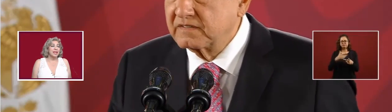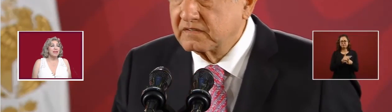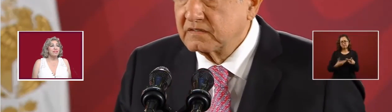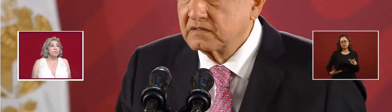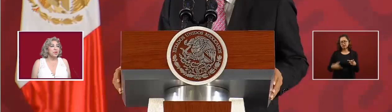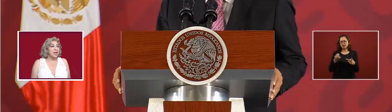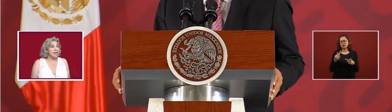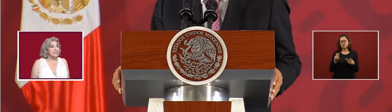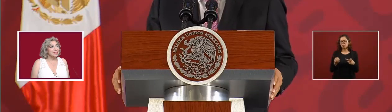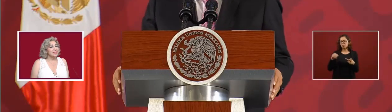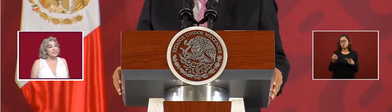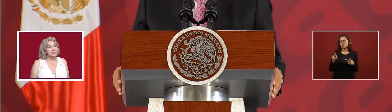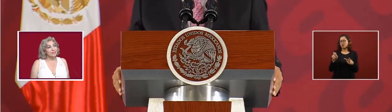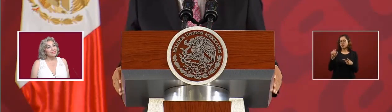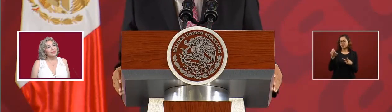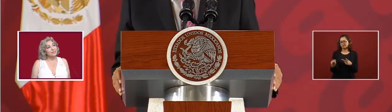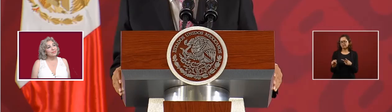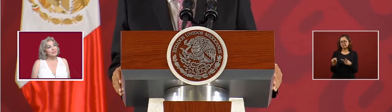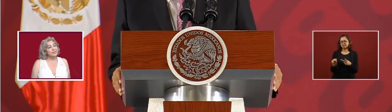Morales.